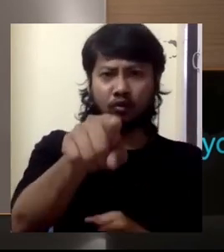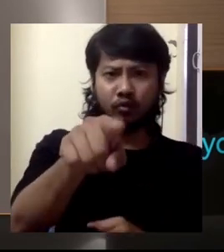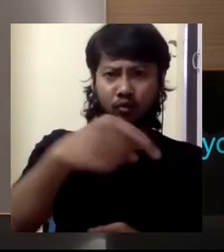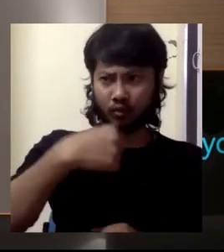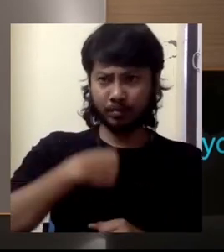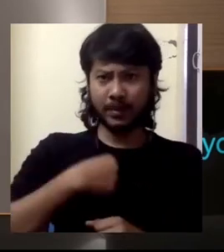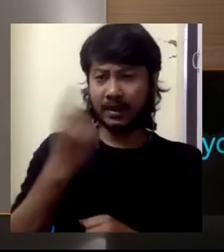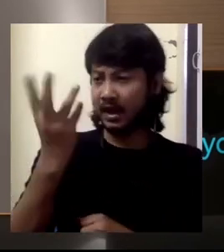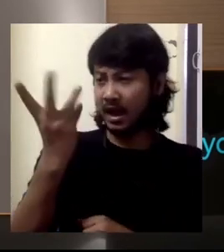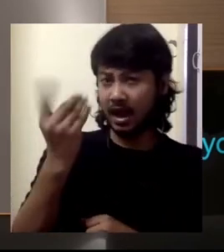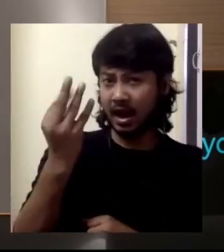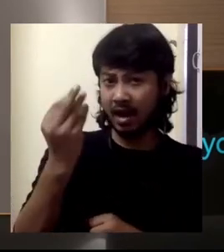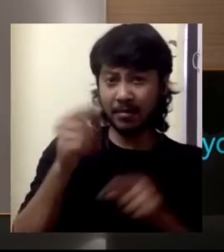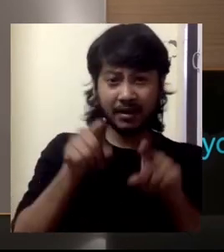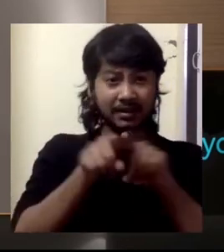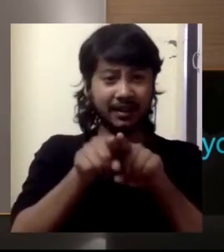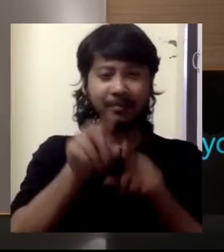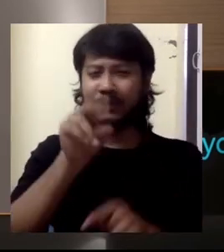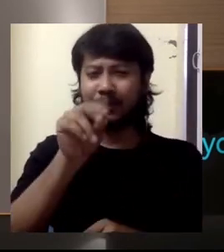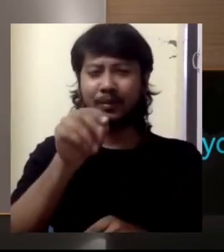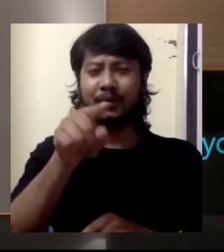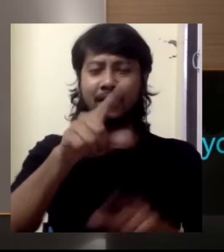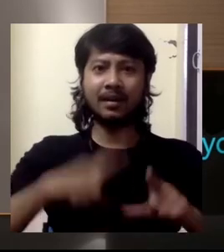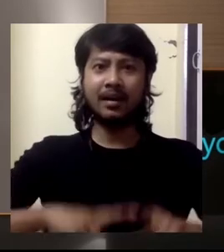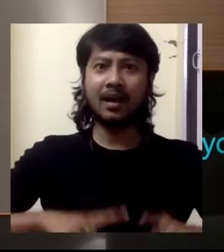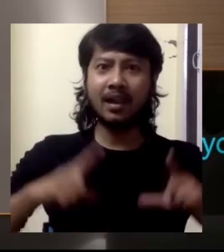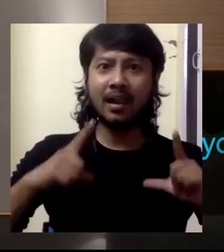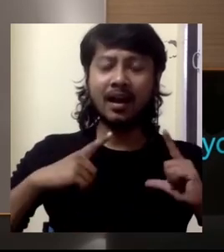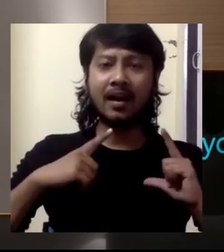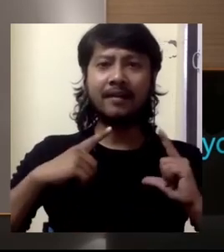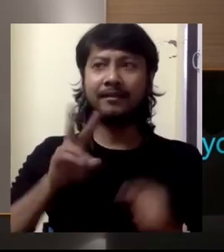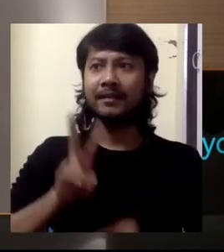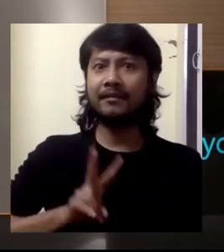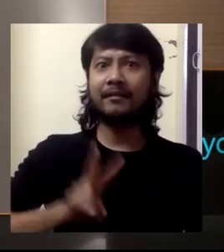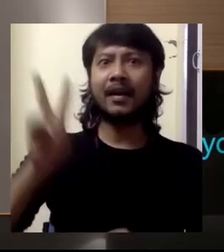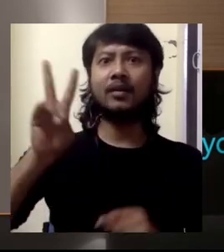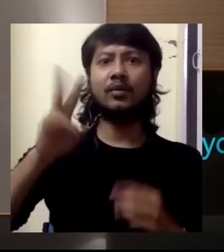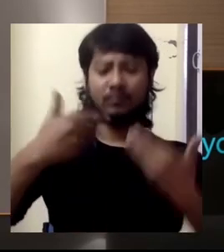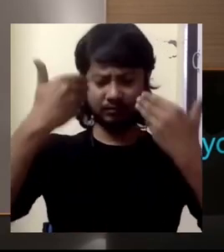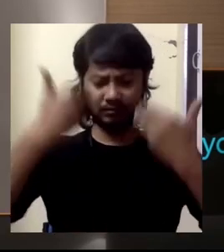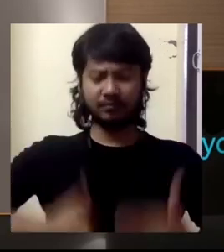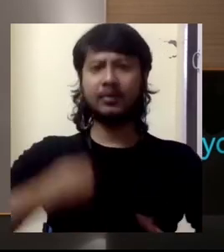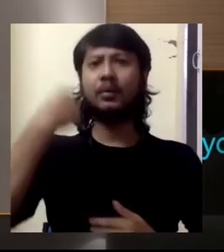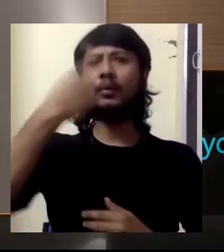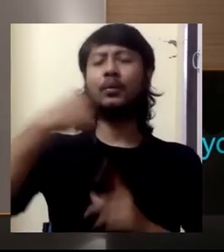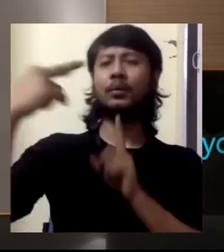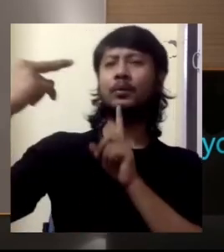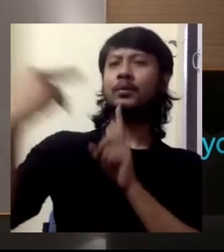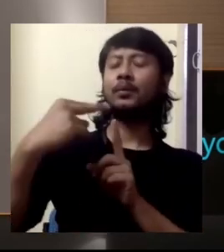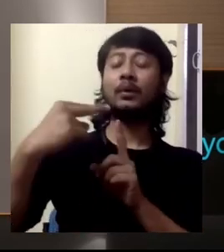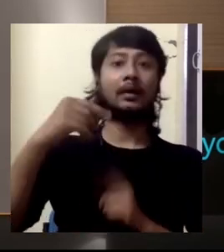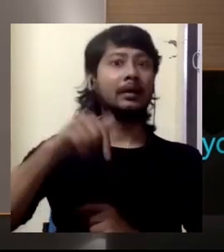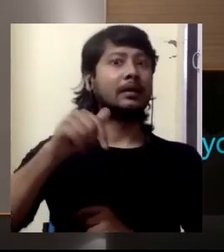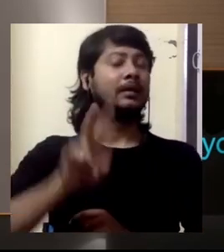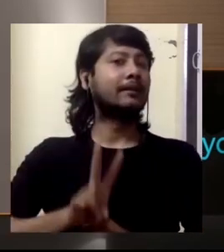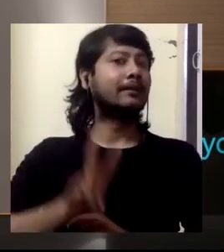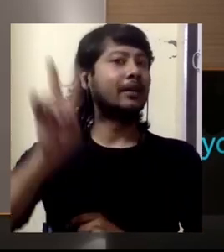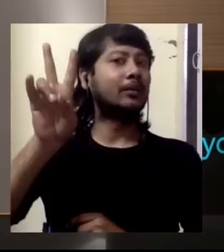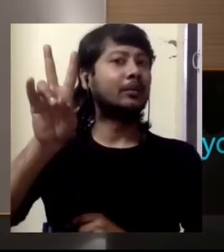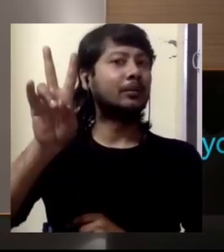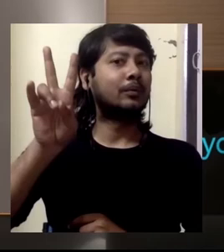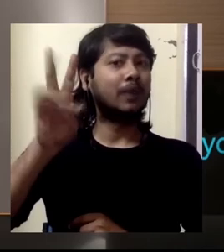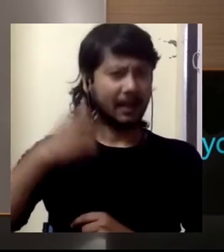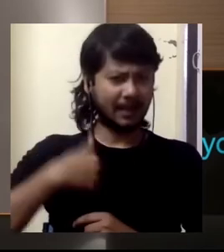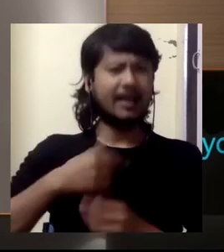life, our dreams, our sense of self, who we are. And you know, no matter how much we run away from it,